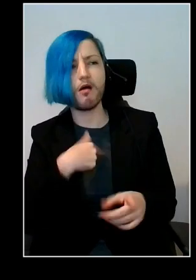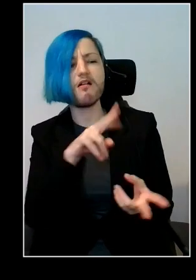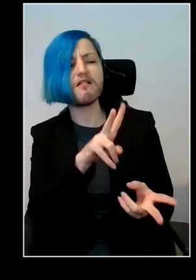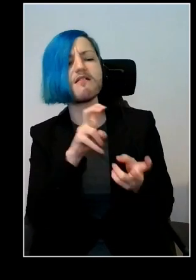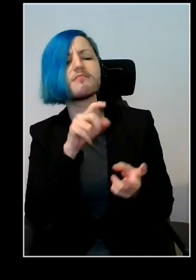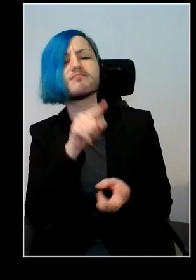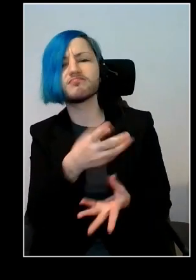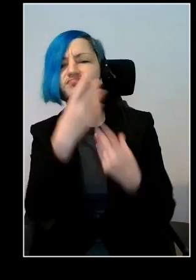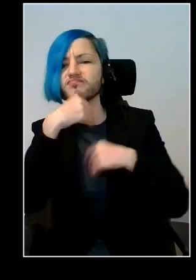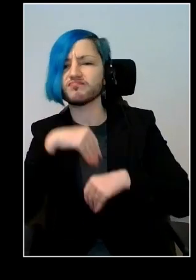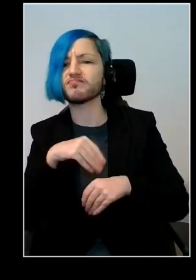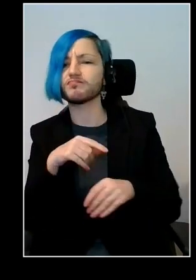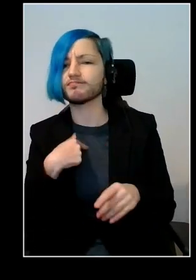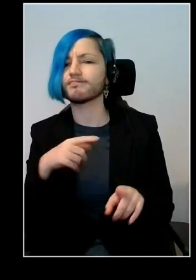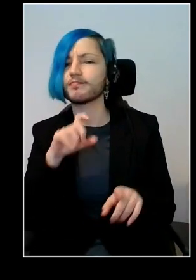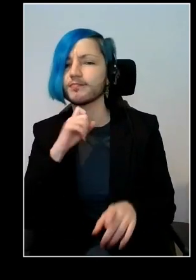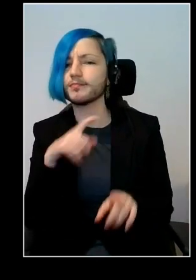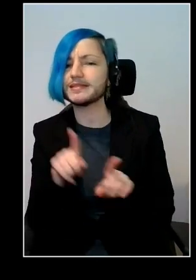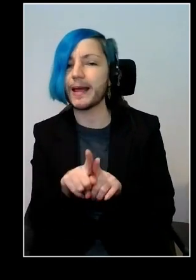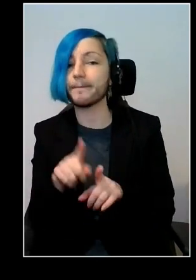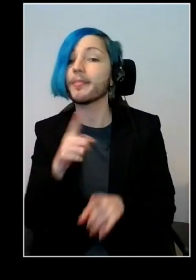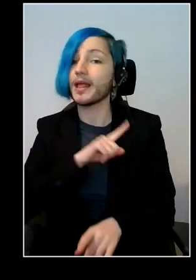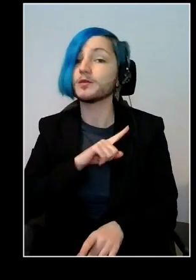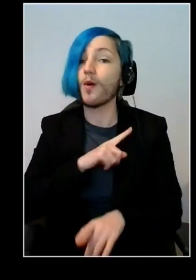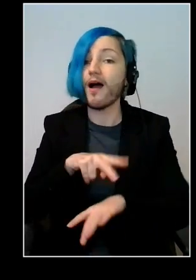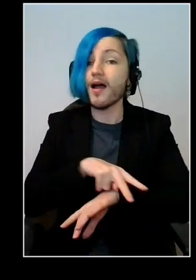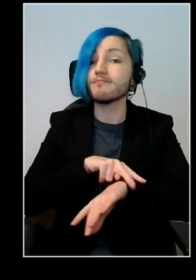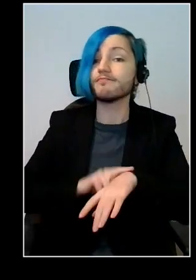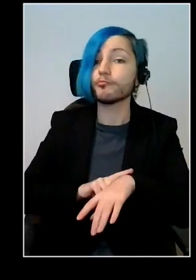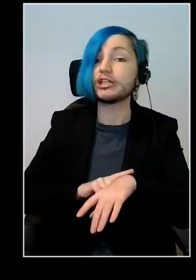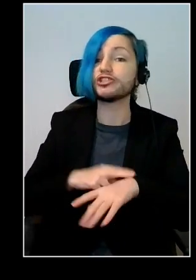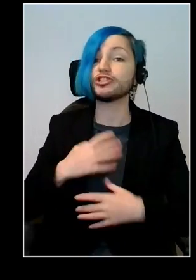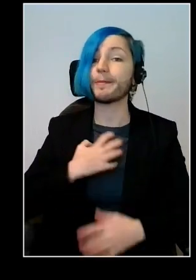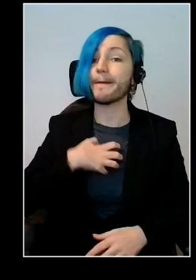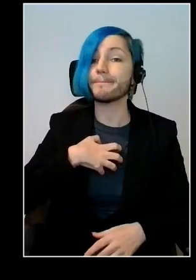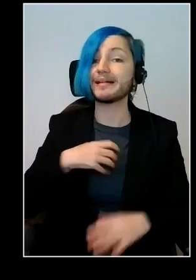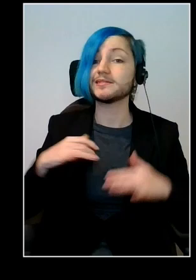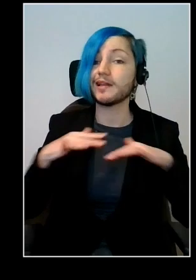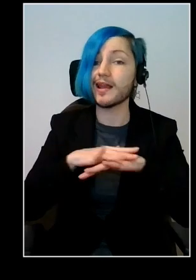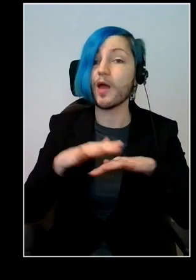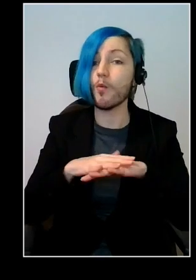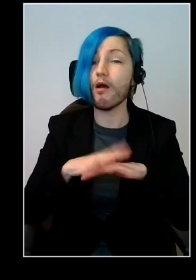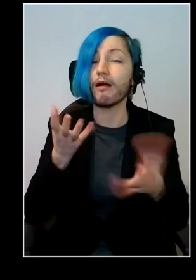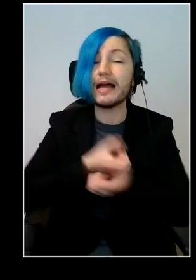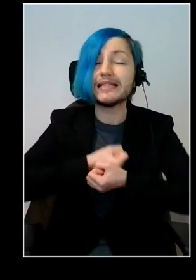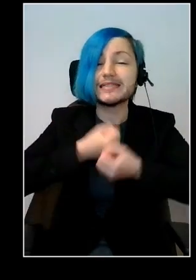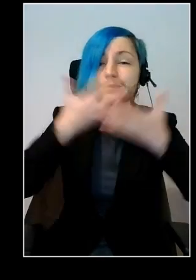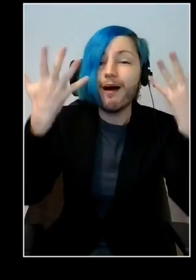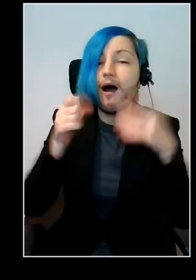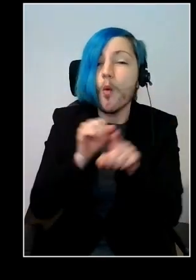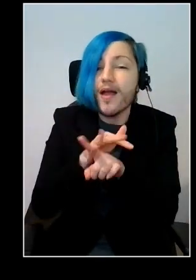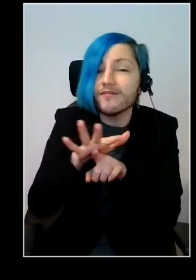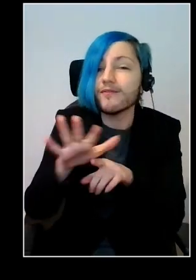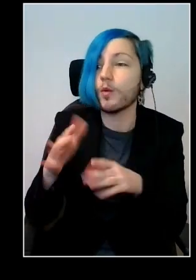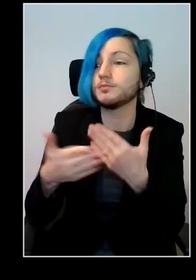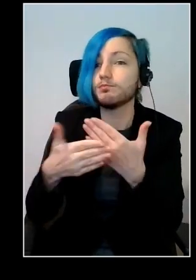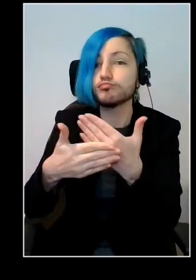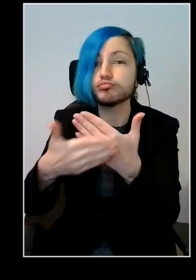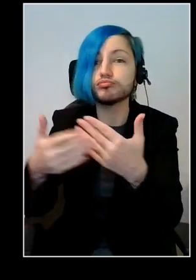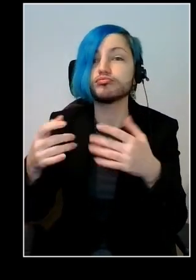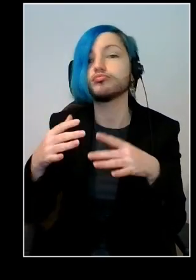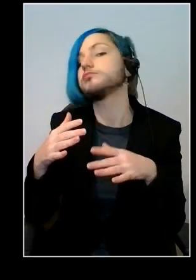the Apprenticeship Ambassador Network inspires and influences more employers to engage